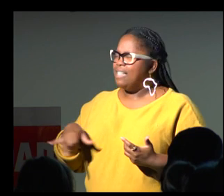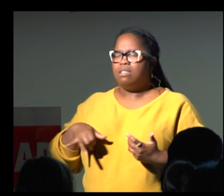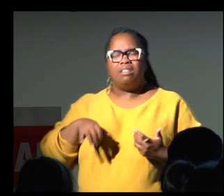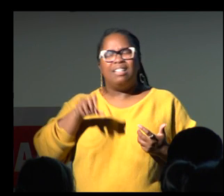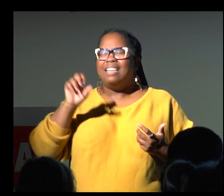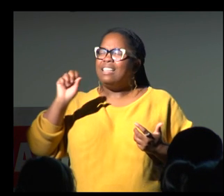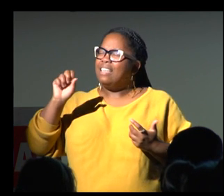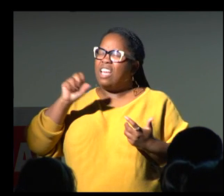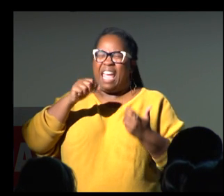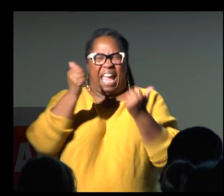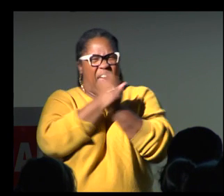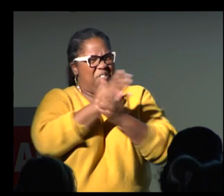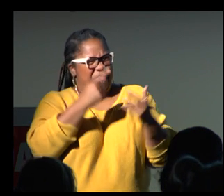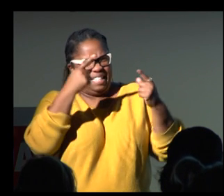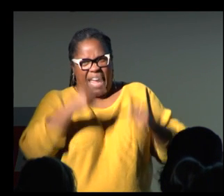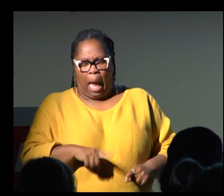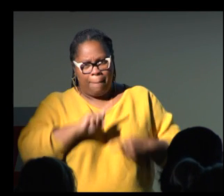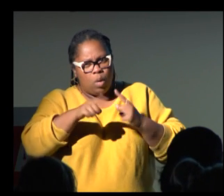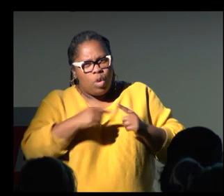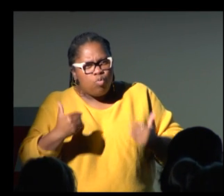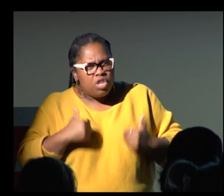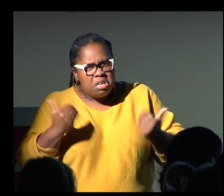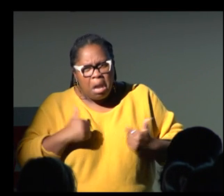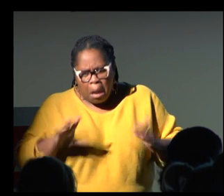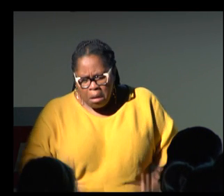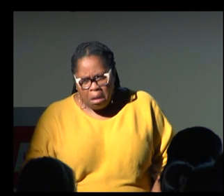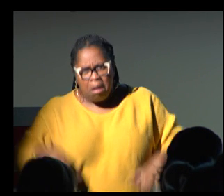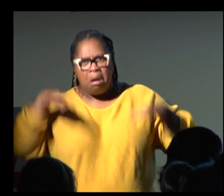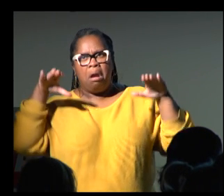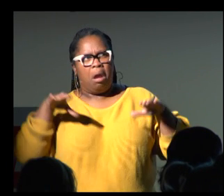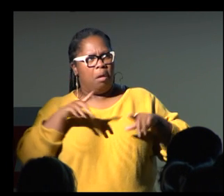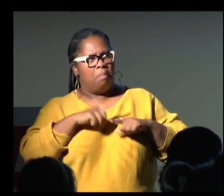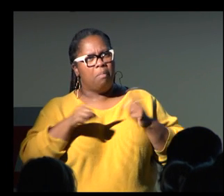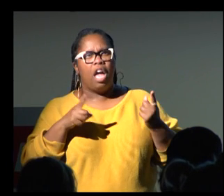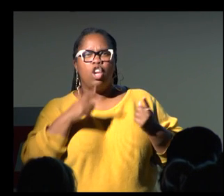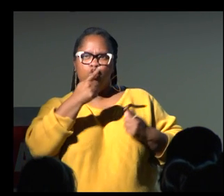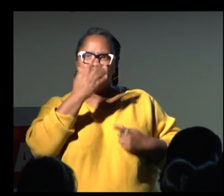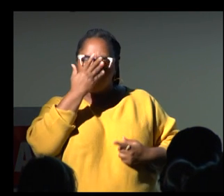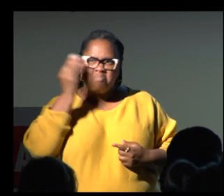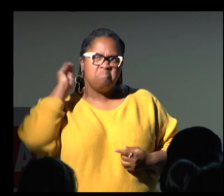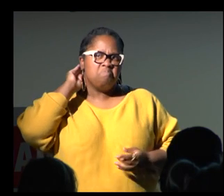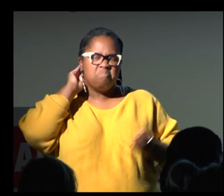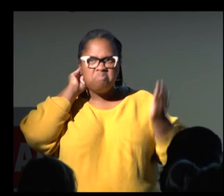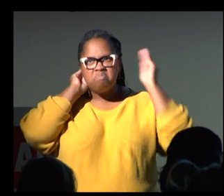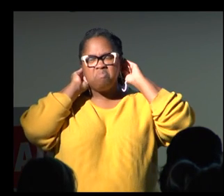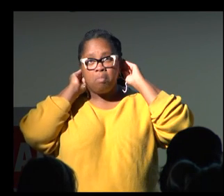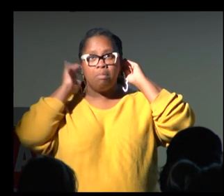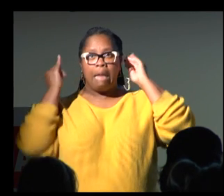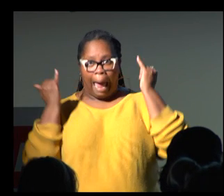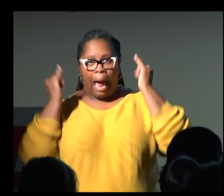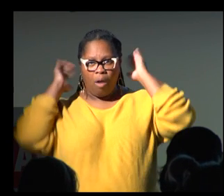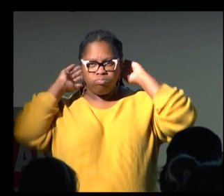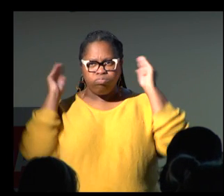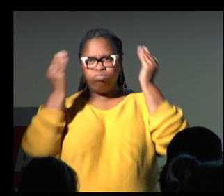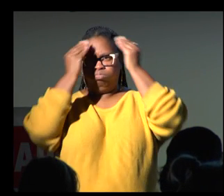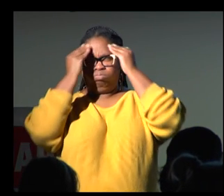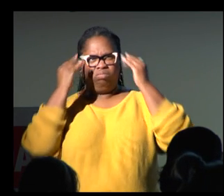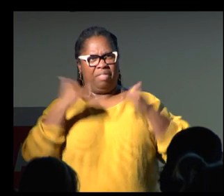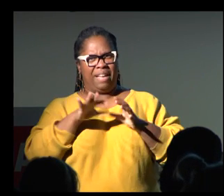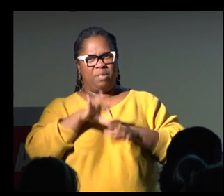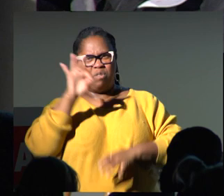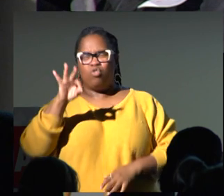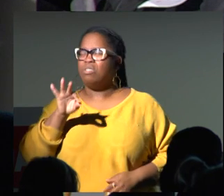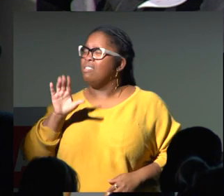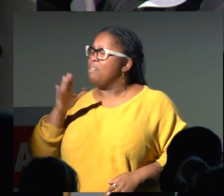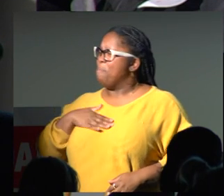Ten or something. Yeah, these things were happening when you were very young, but you mind this when you're much older. So talk to me about spirituality. My